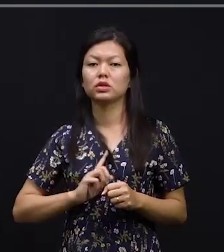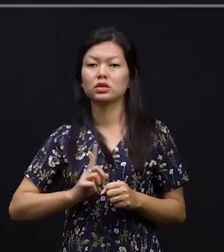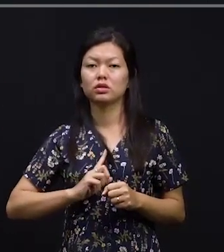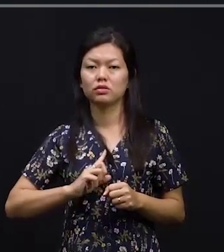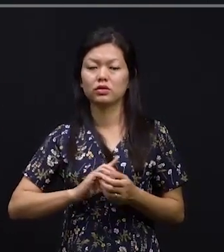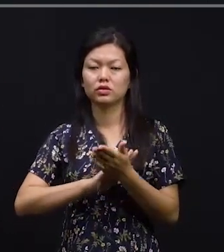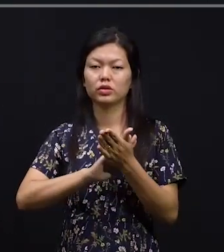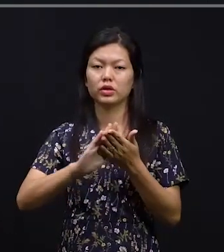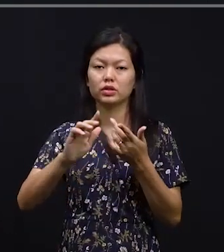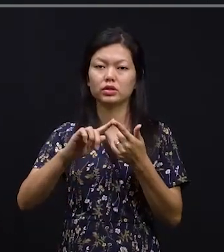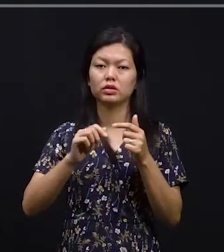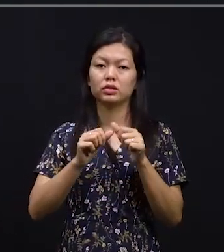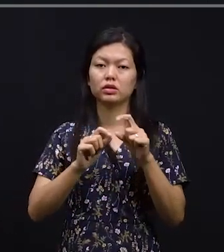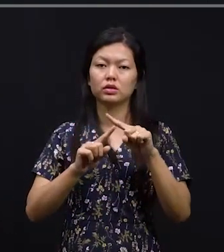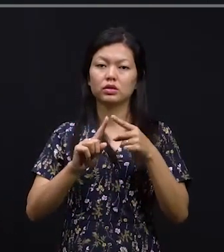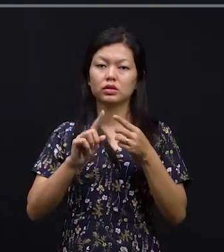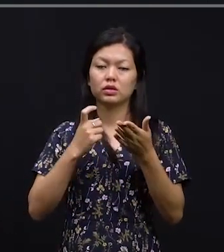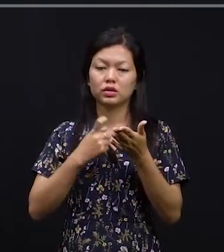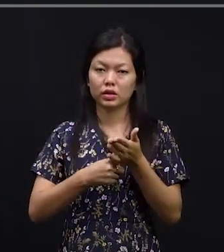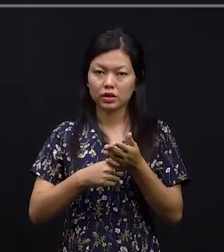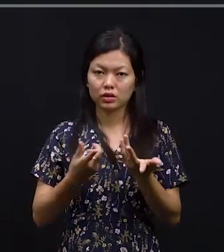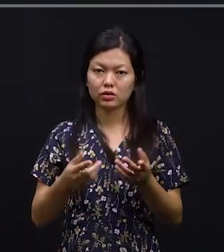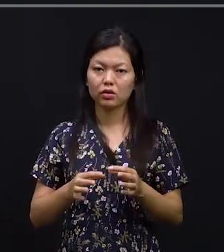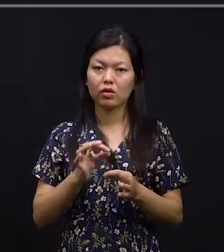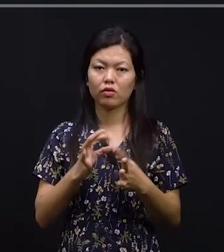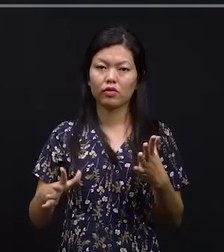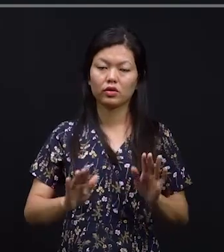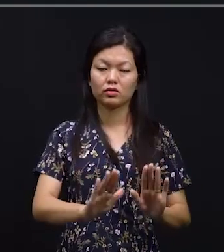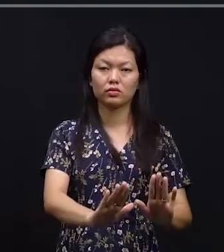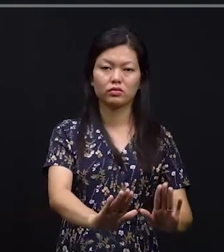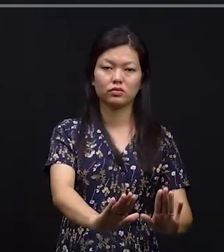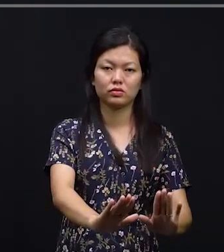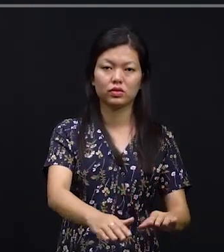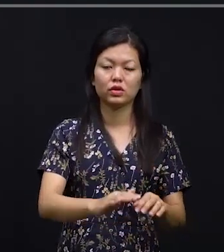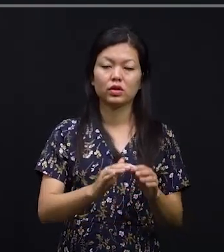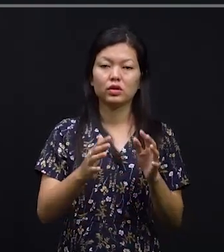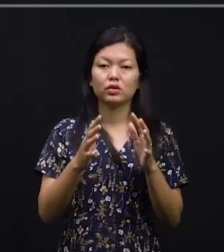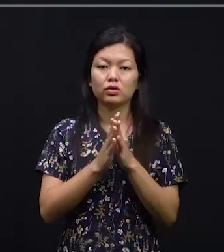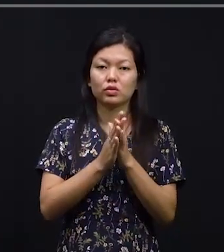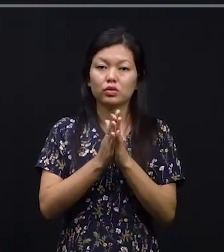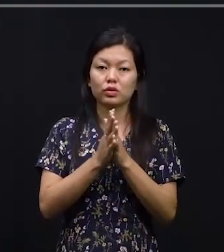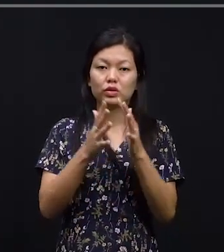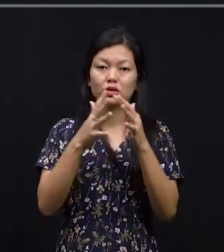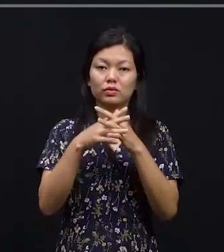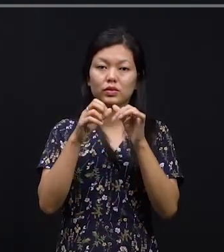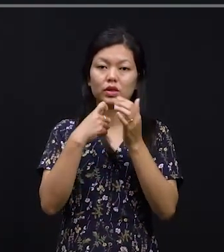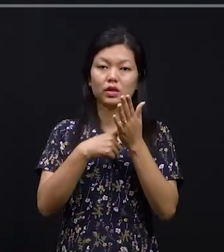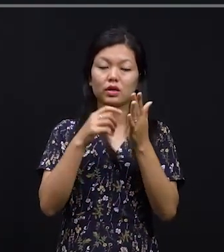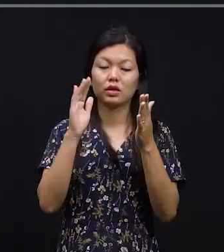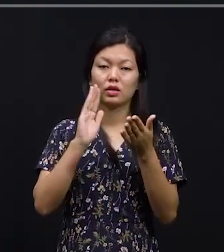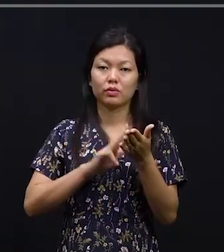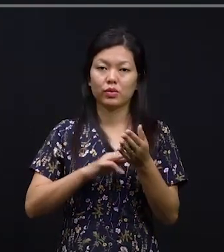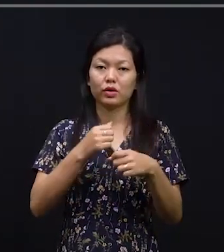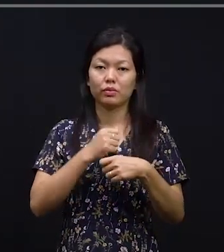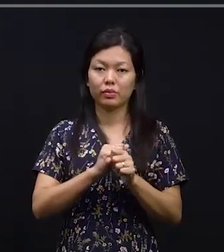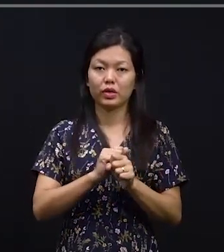some fire to let him warm himself in such a foggy winter evening. He was just sitting in a very cold room all alone, but he